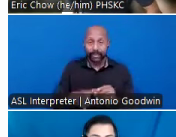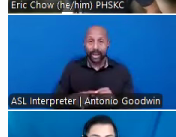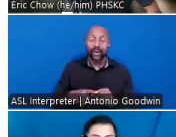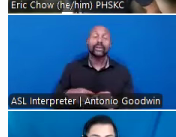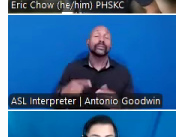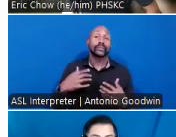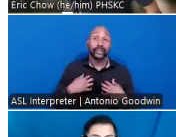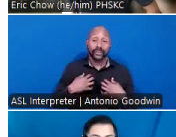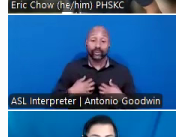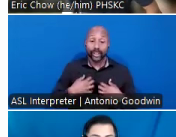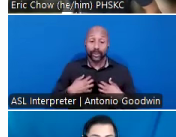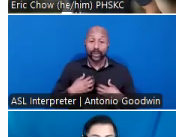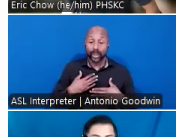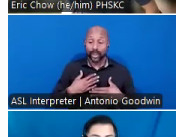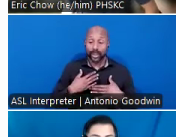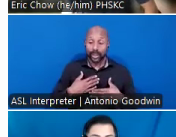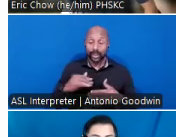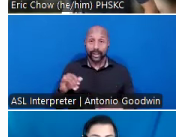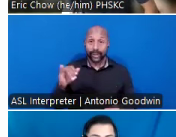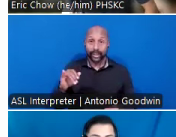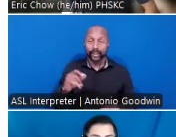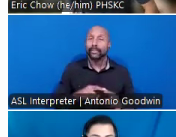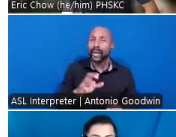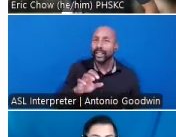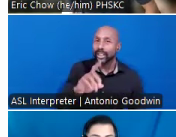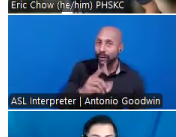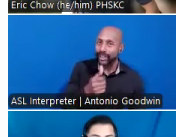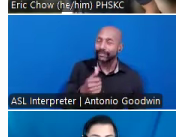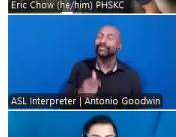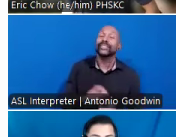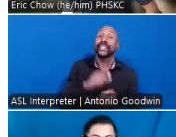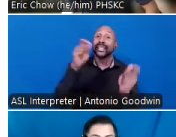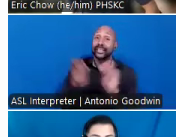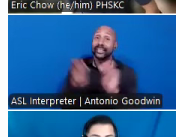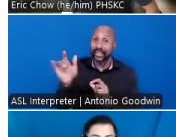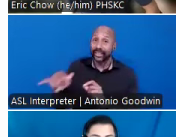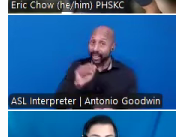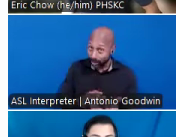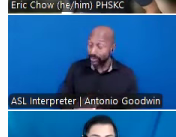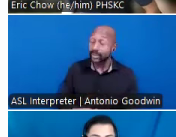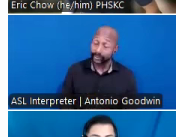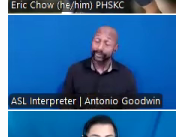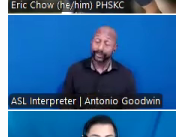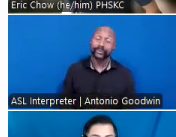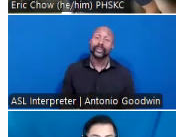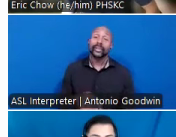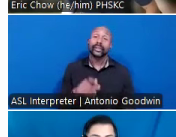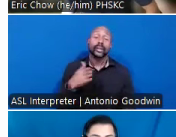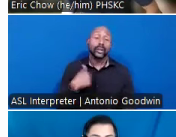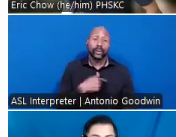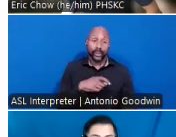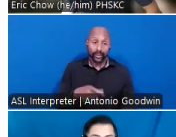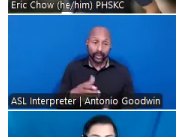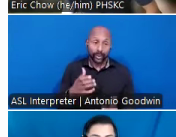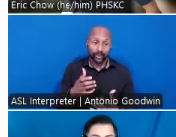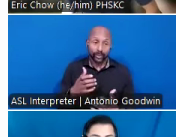unfortunately, has changed that. It has really prompted us to really think about making sure we're taking precautions to protect ourselves